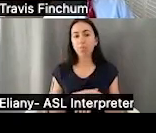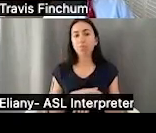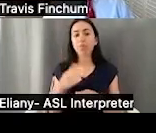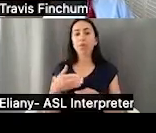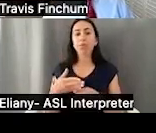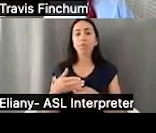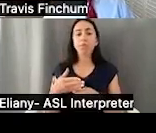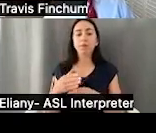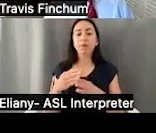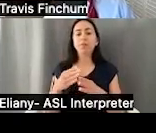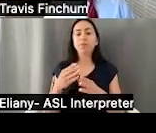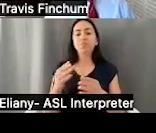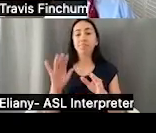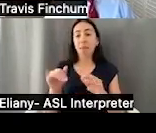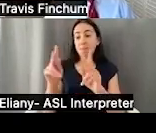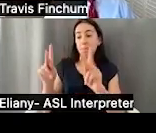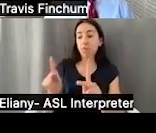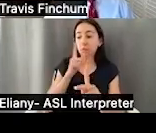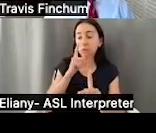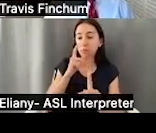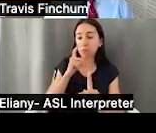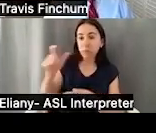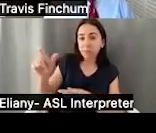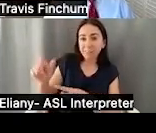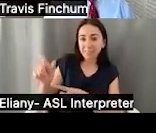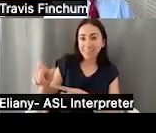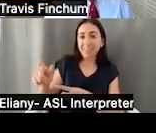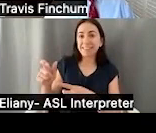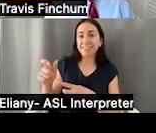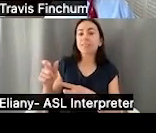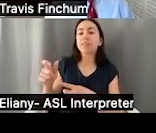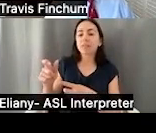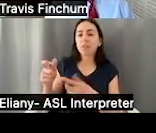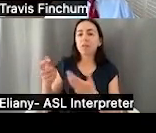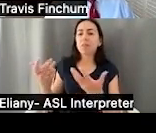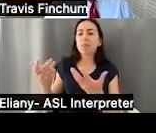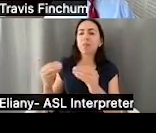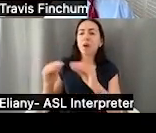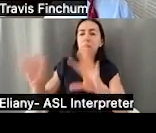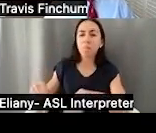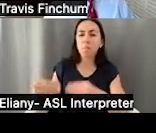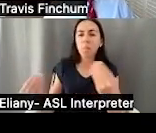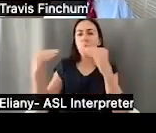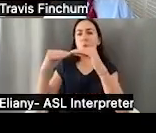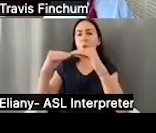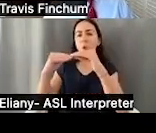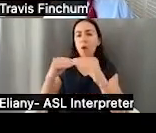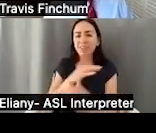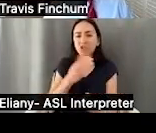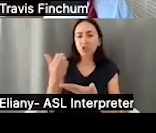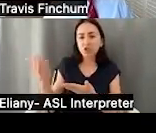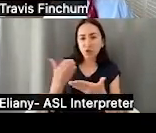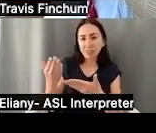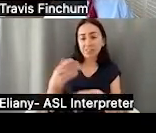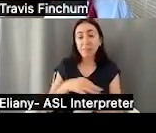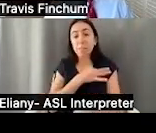to give that individual who's the beneficiary some extra benefits and services that are going to